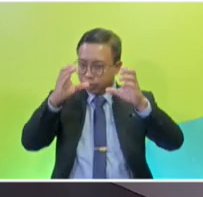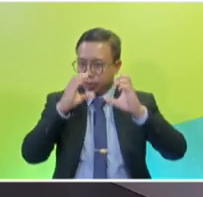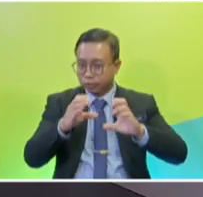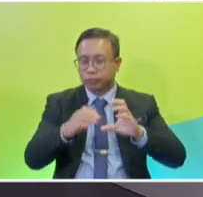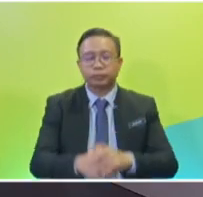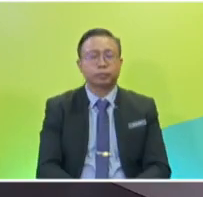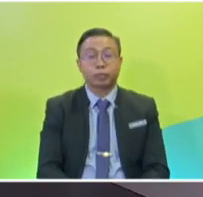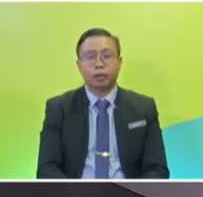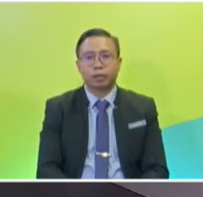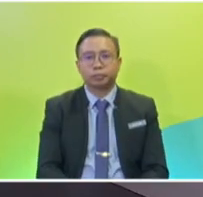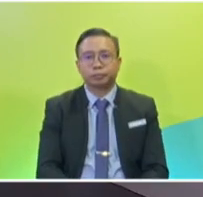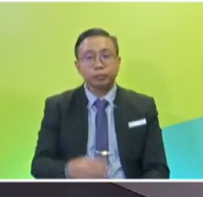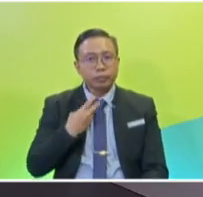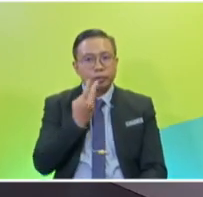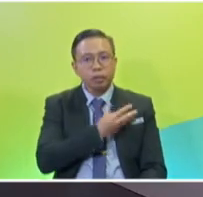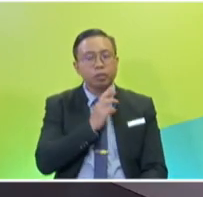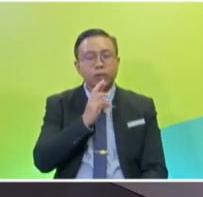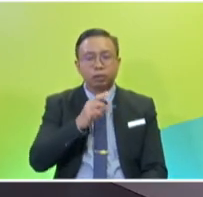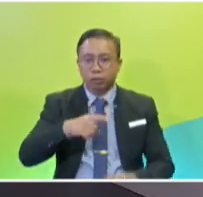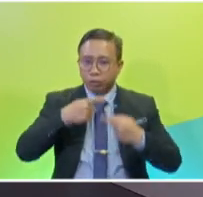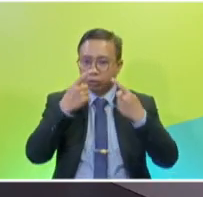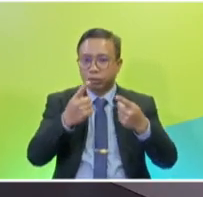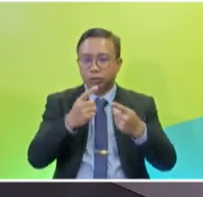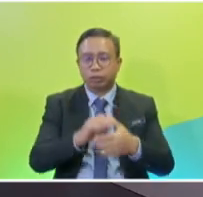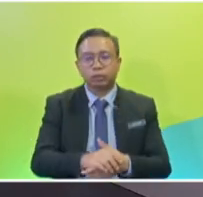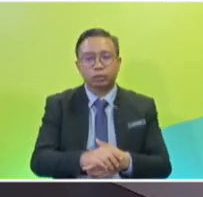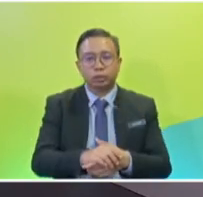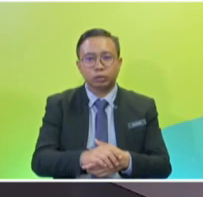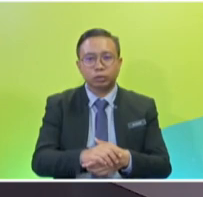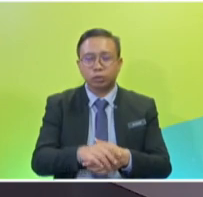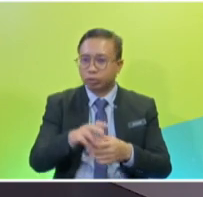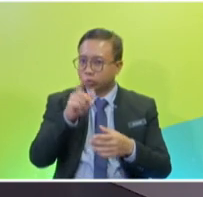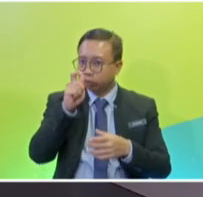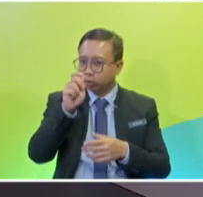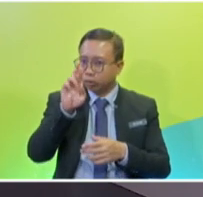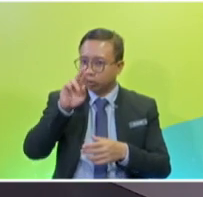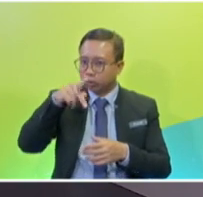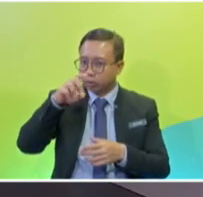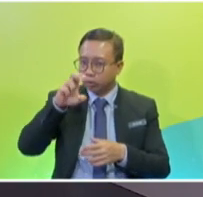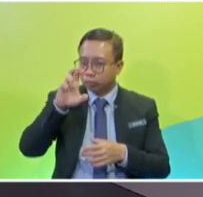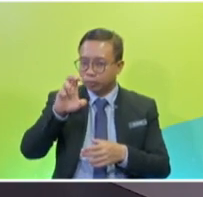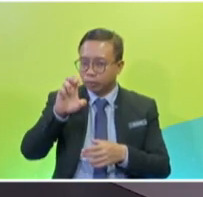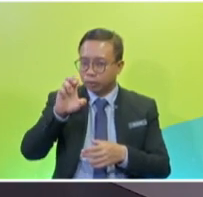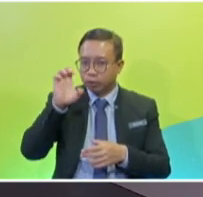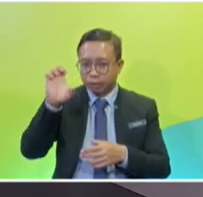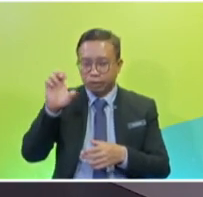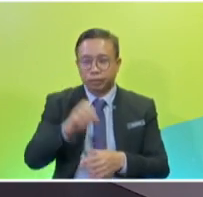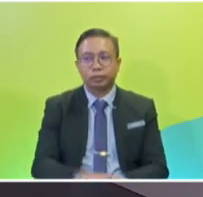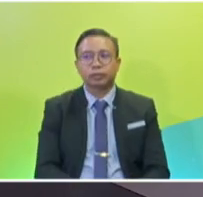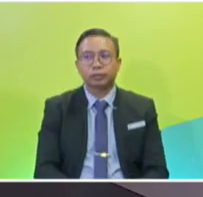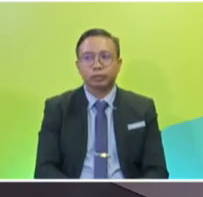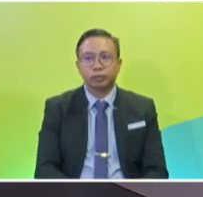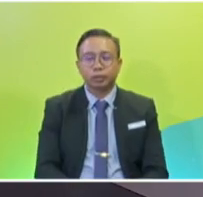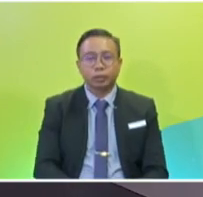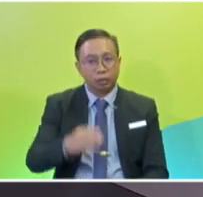Now, we are going to learn the triple E, TEEEC process, Shafika. Yeah. So girls